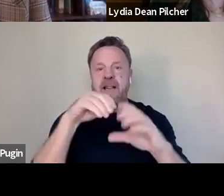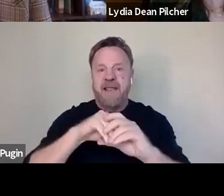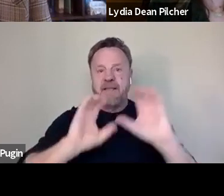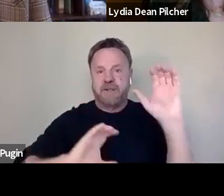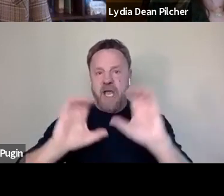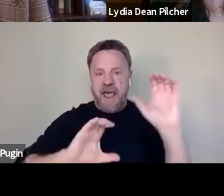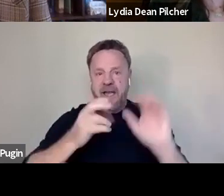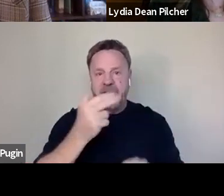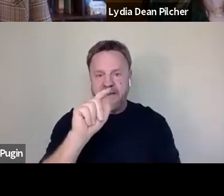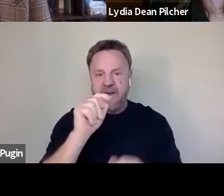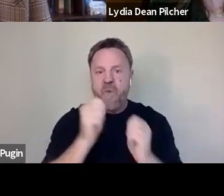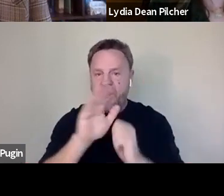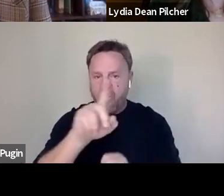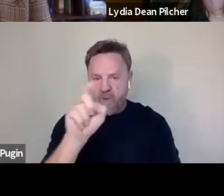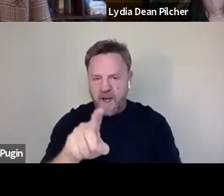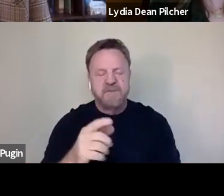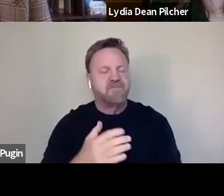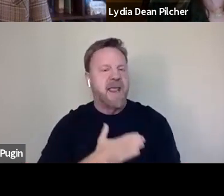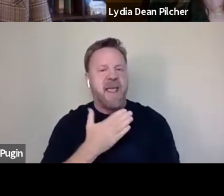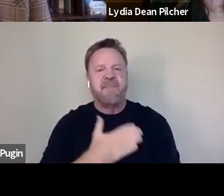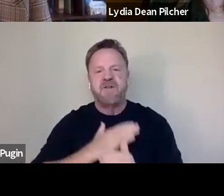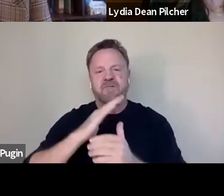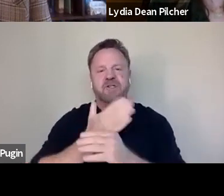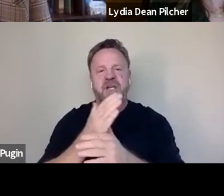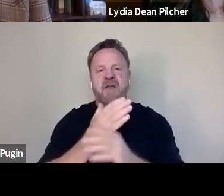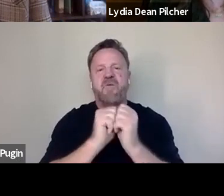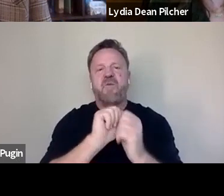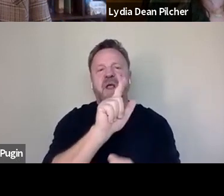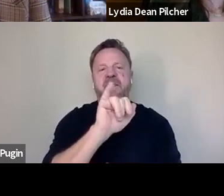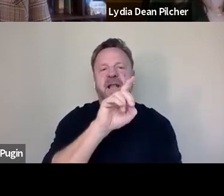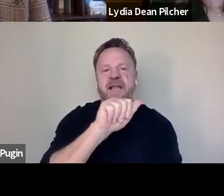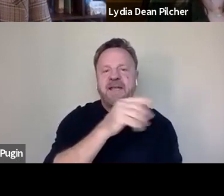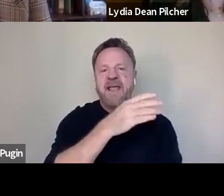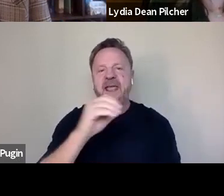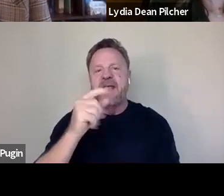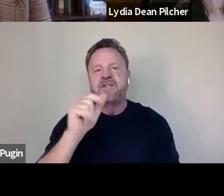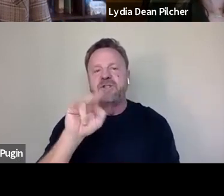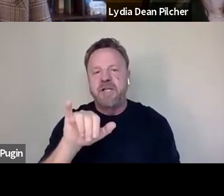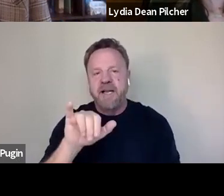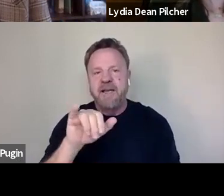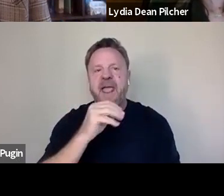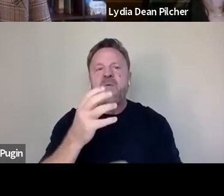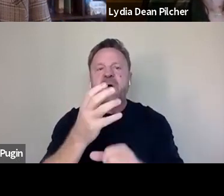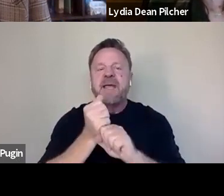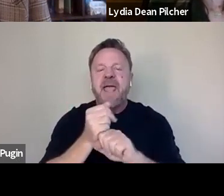with your question, we'll be happy to share it with Lydia and Ginny and get you an